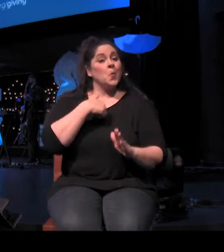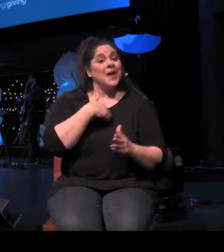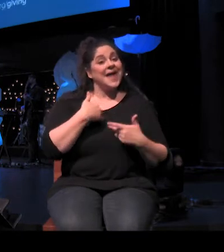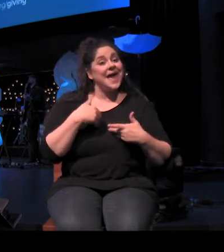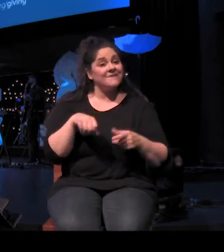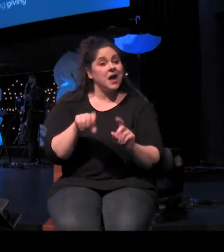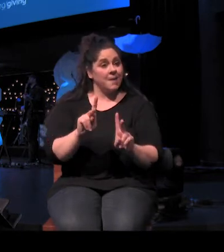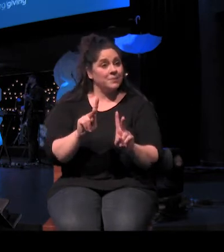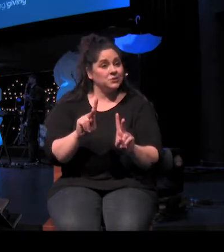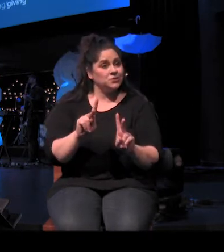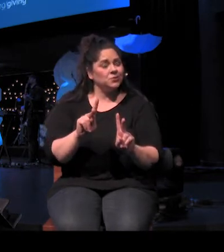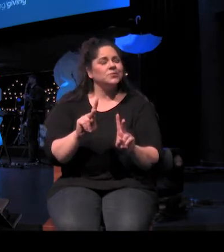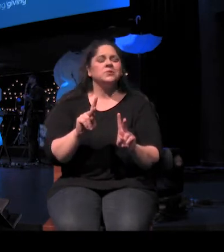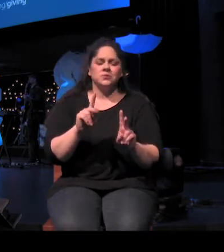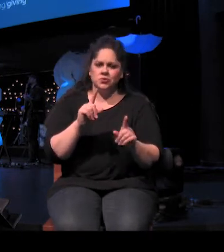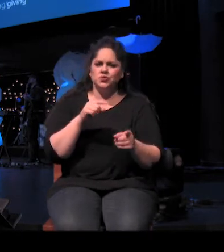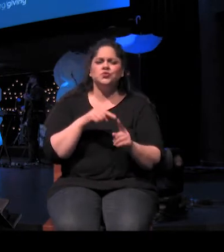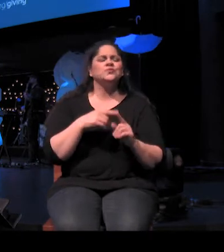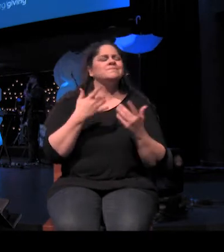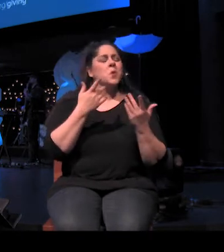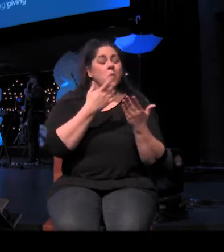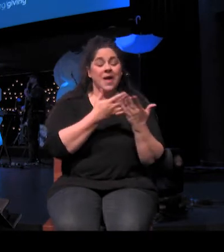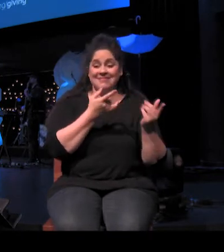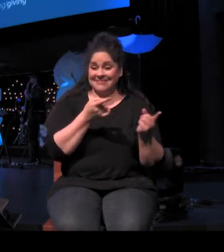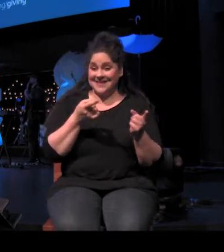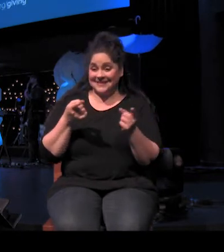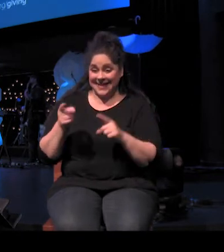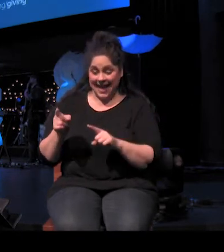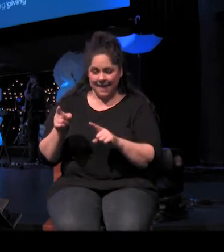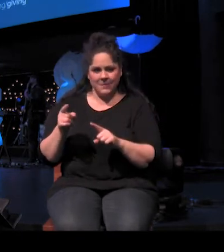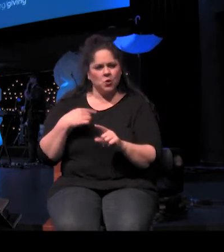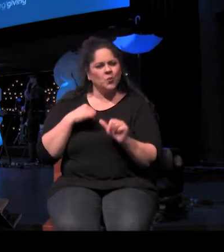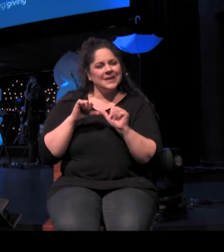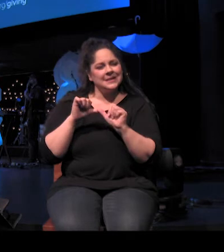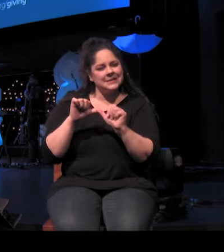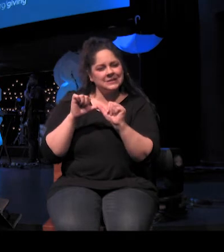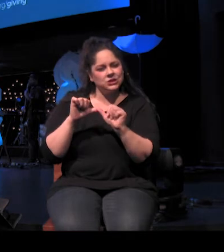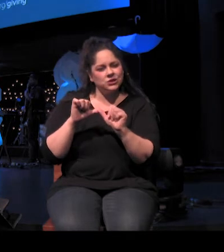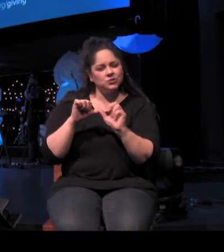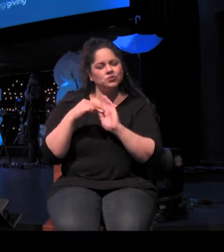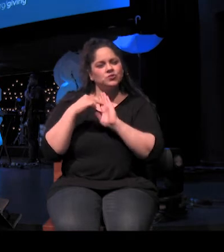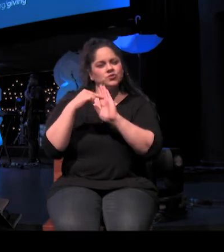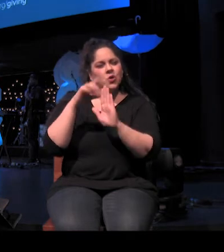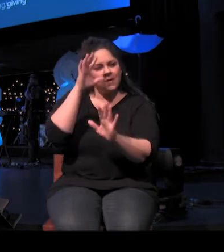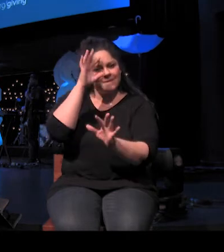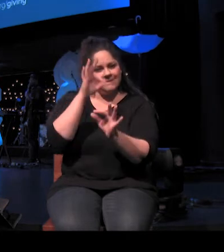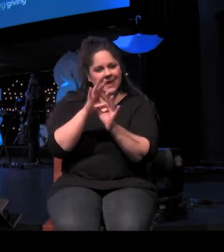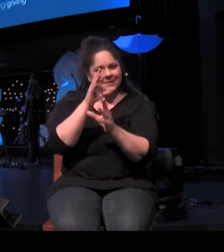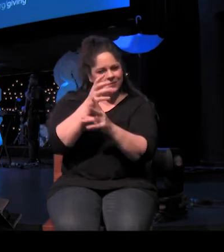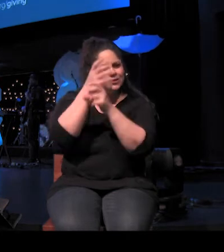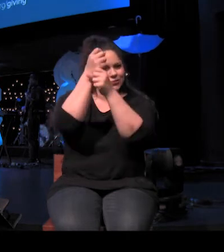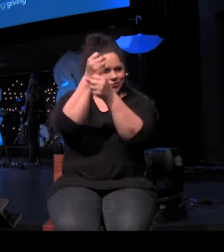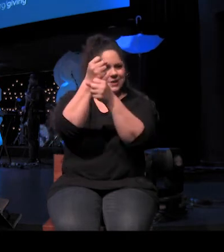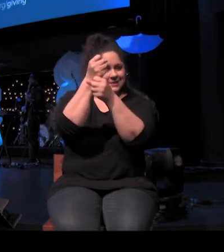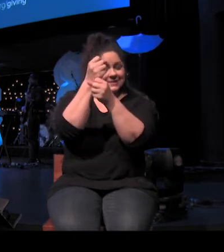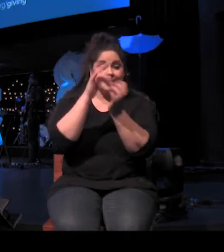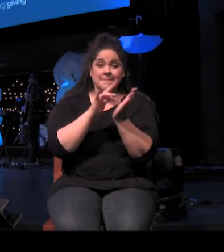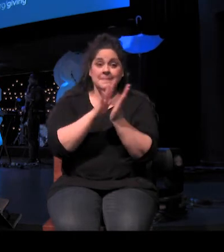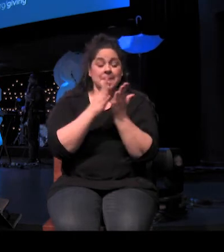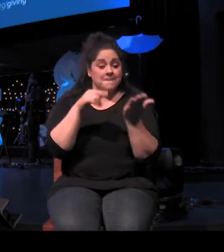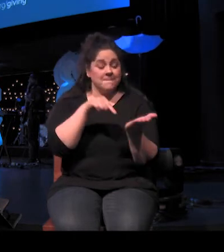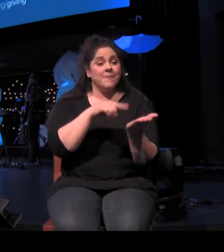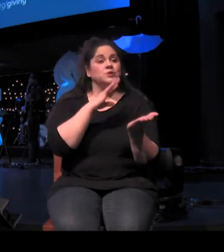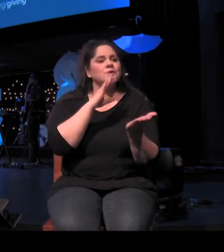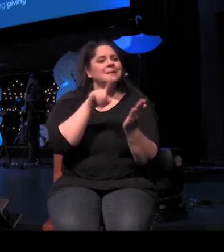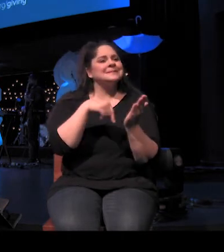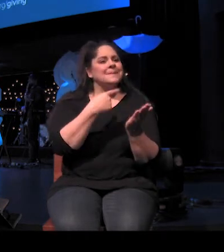our lives to show up to moments and be faithful and sow seeds. You know, in the Bible, it talks many times about sowing seeds